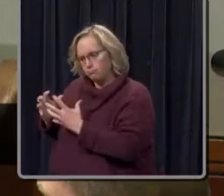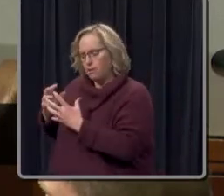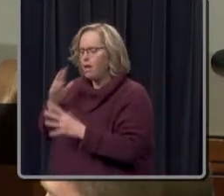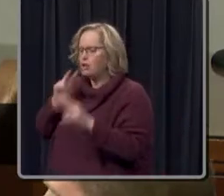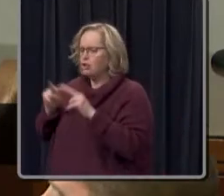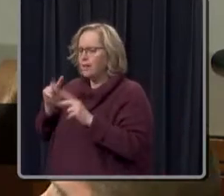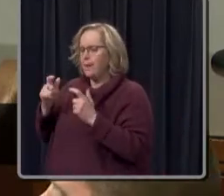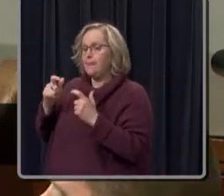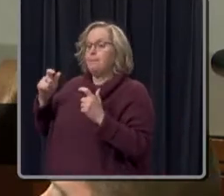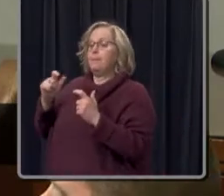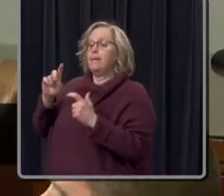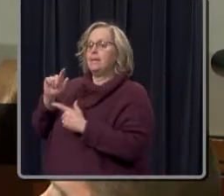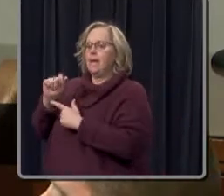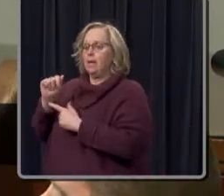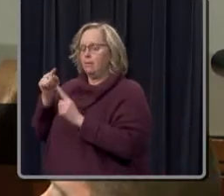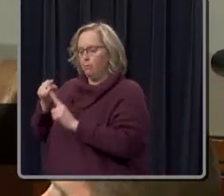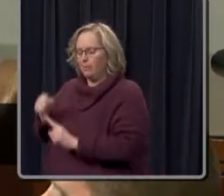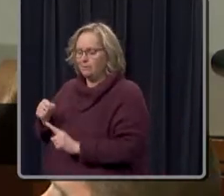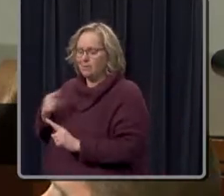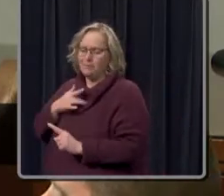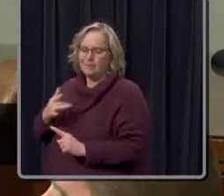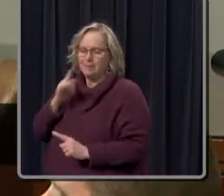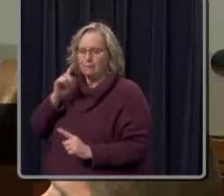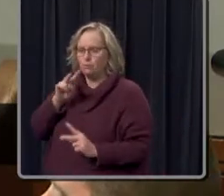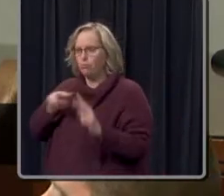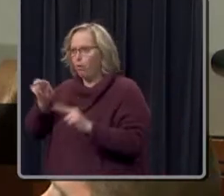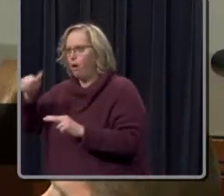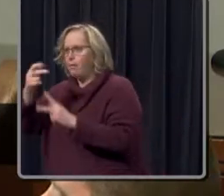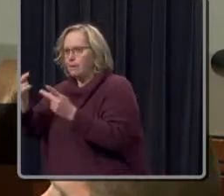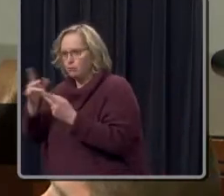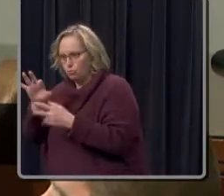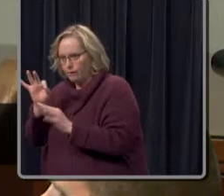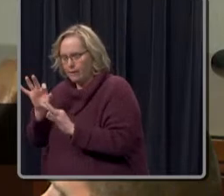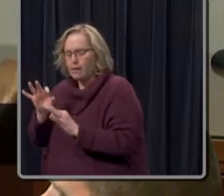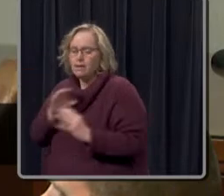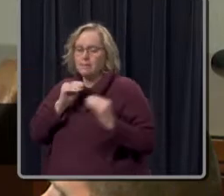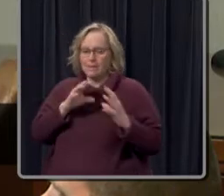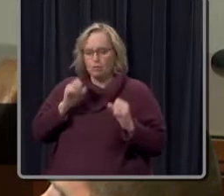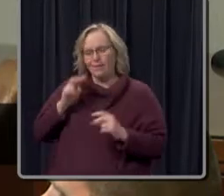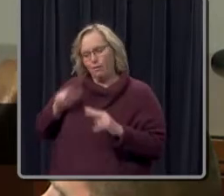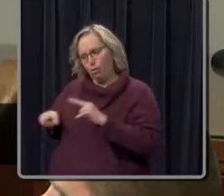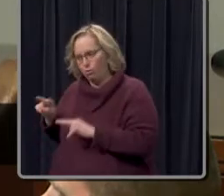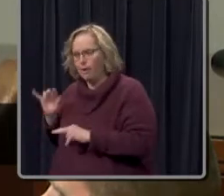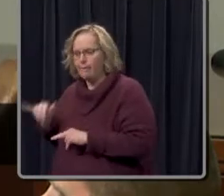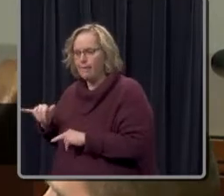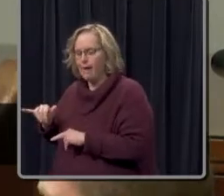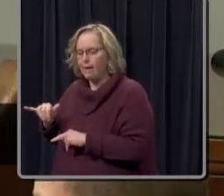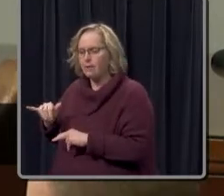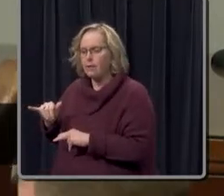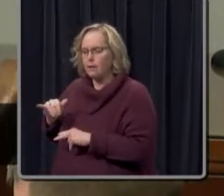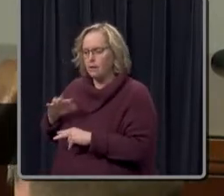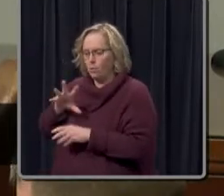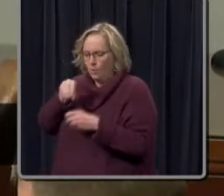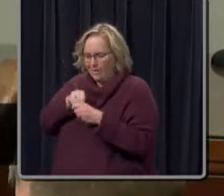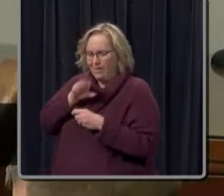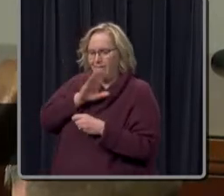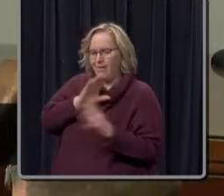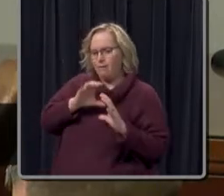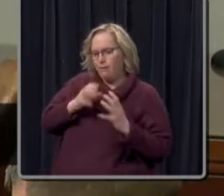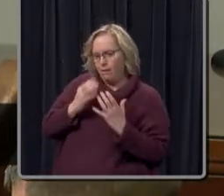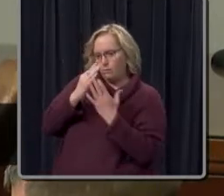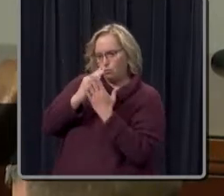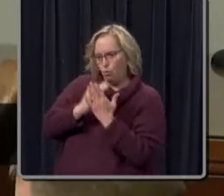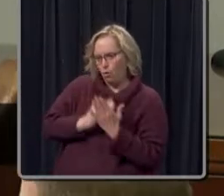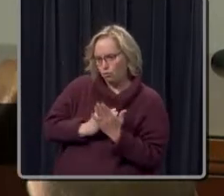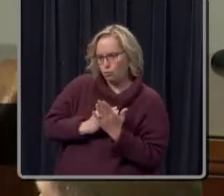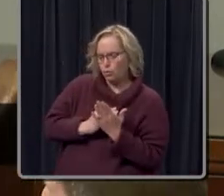find. But yes, teachers, they absolutely can look at that within their roster and what that is. And so that's